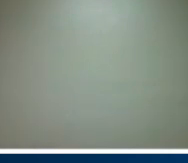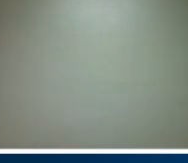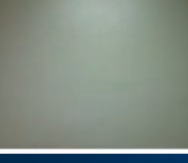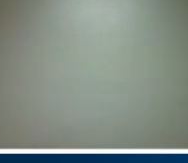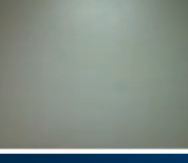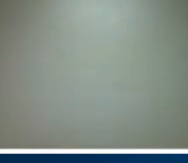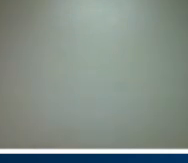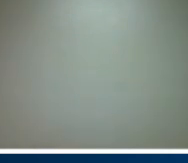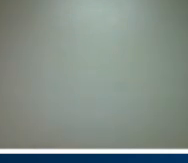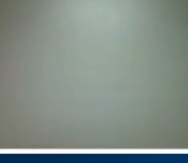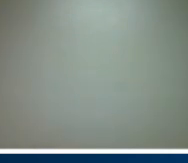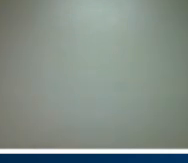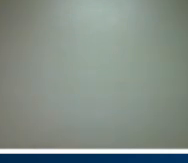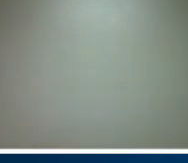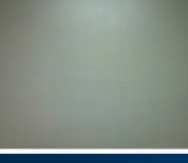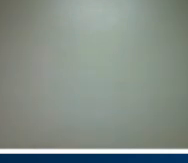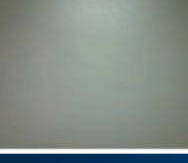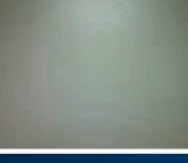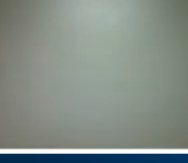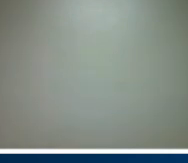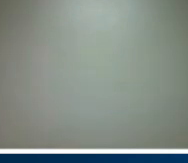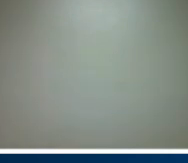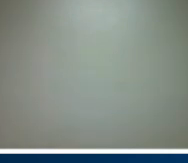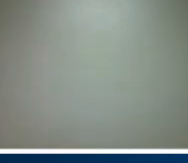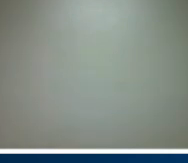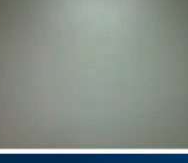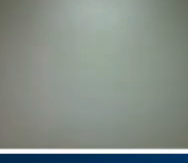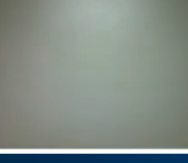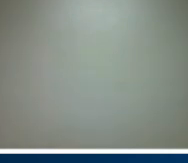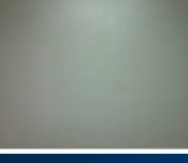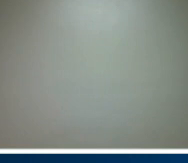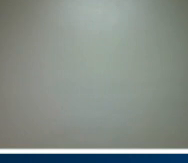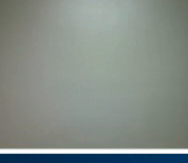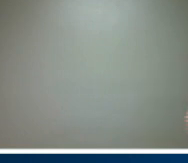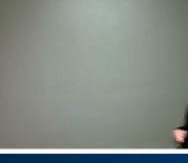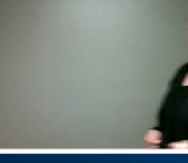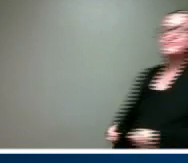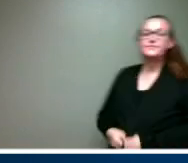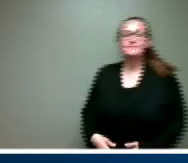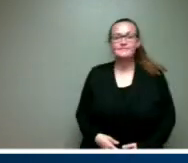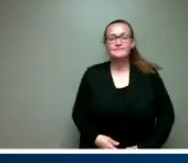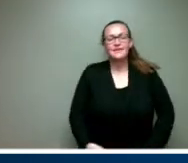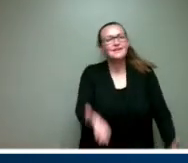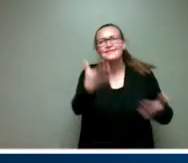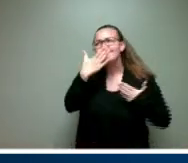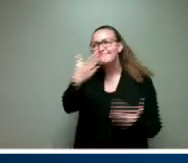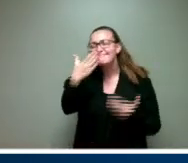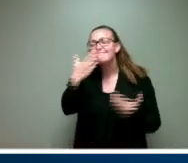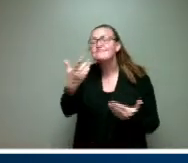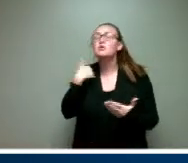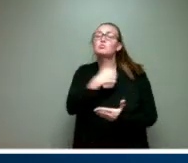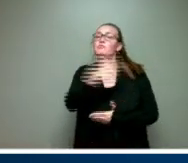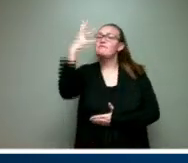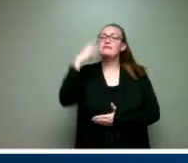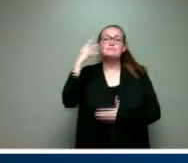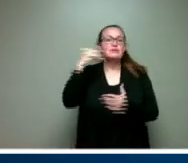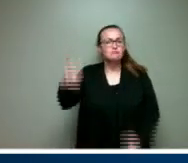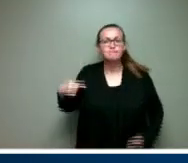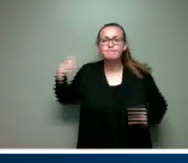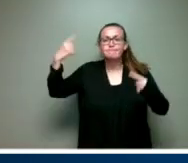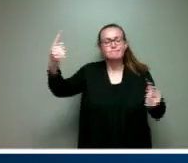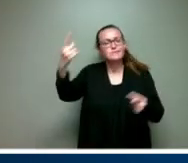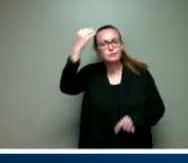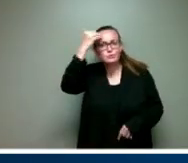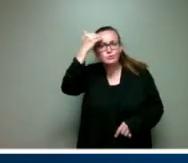right now is such a reminder of the great equalizer that public education is intended to be. Right? It keeps kids safe.